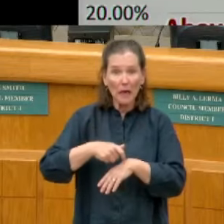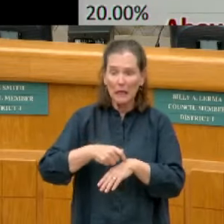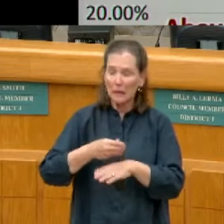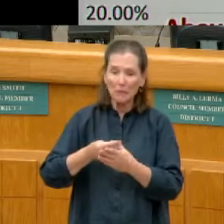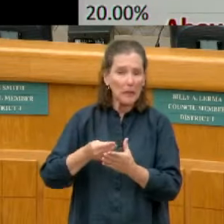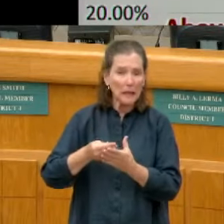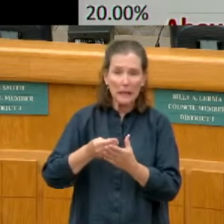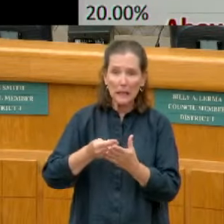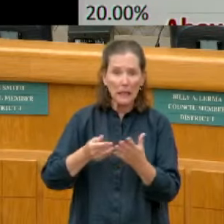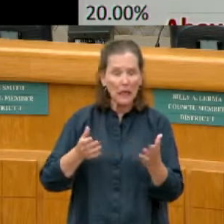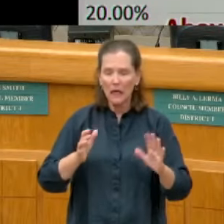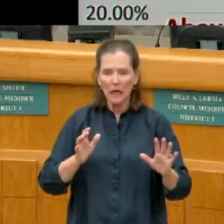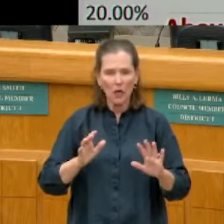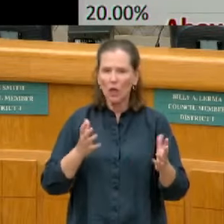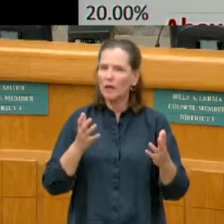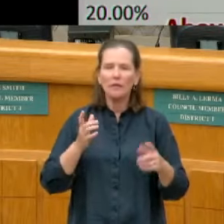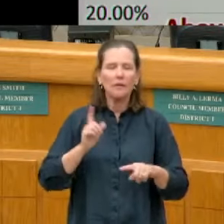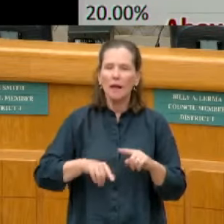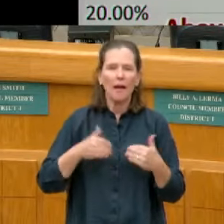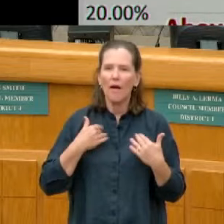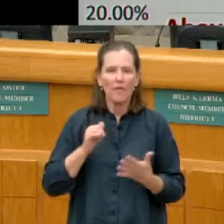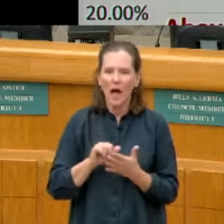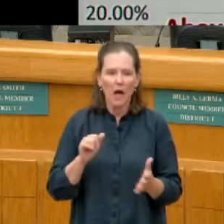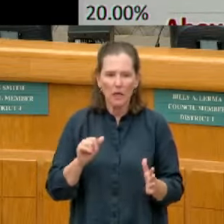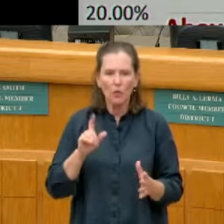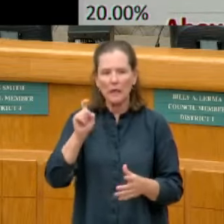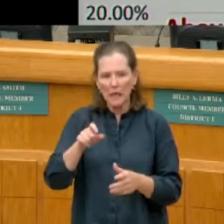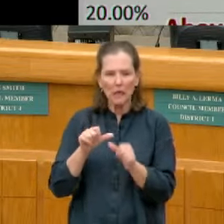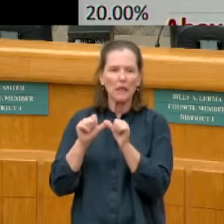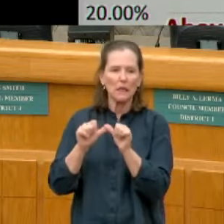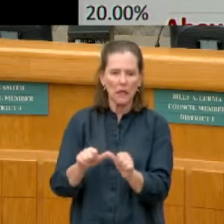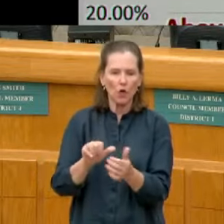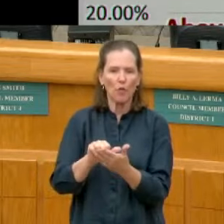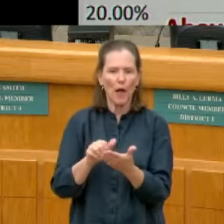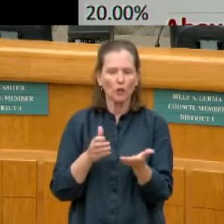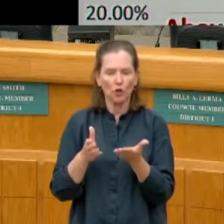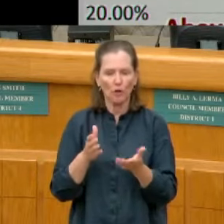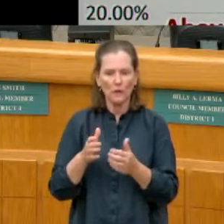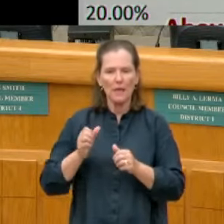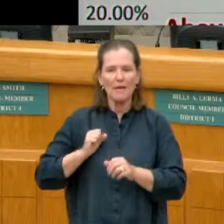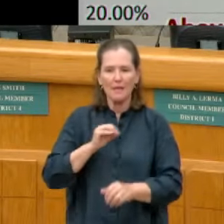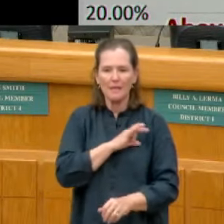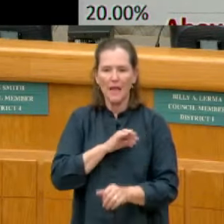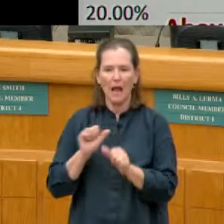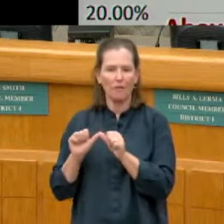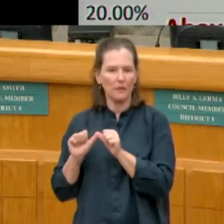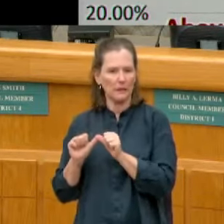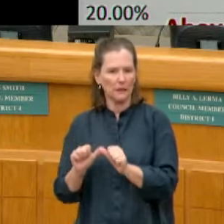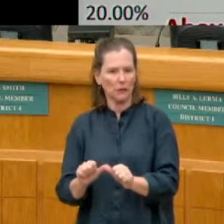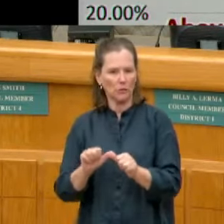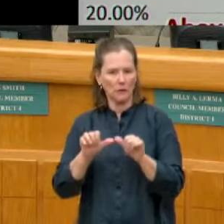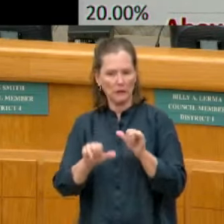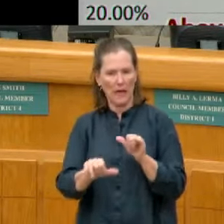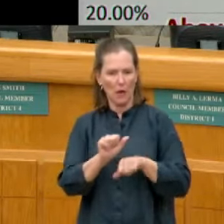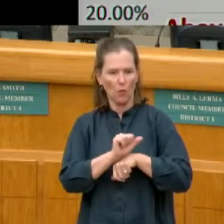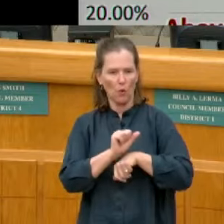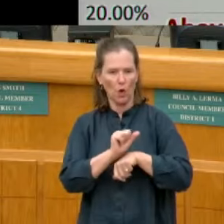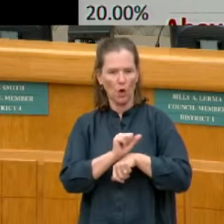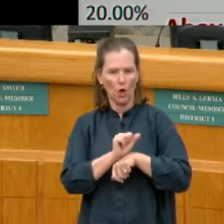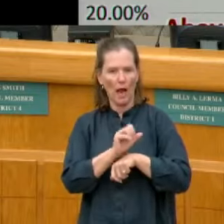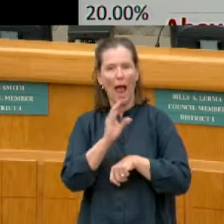will absolutely do everything in our possibility to keep that staff and continue to grow that staff